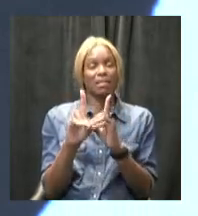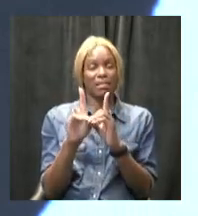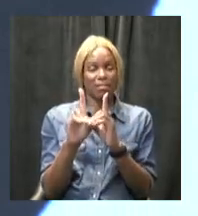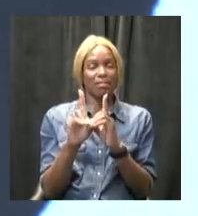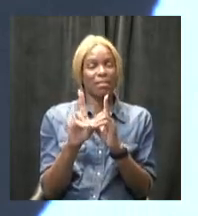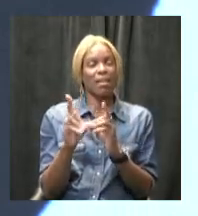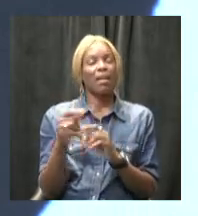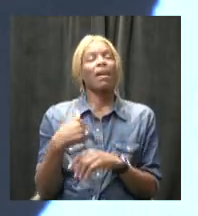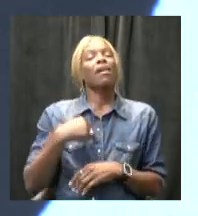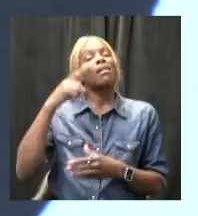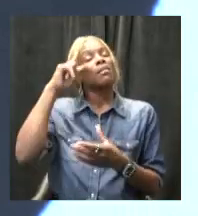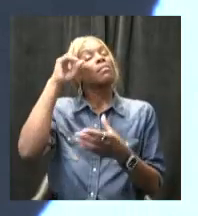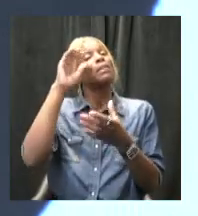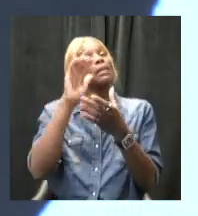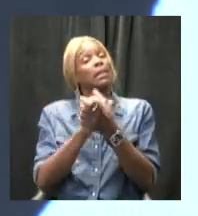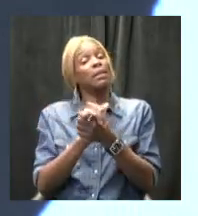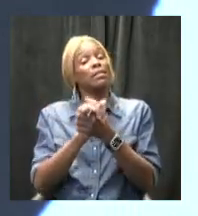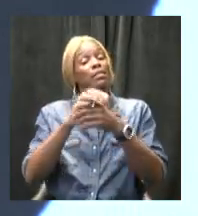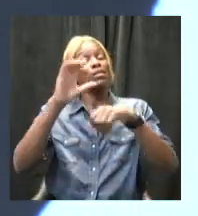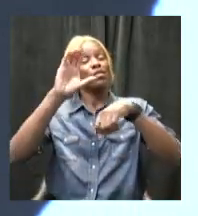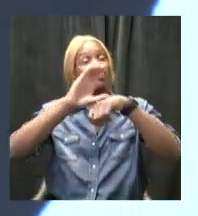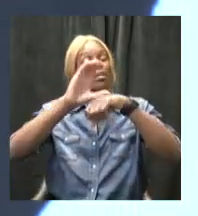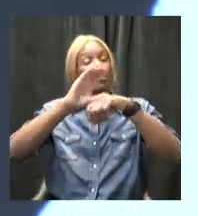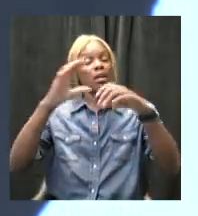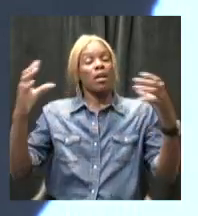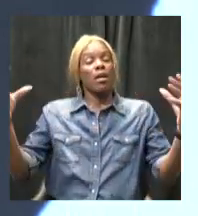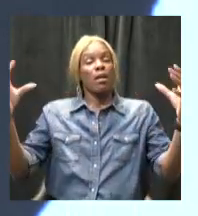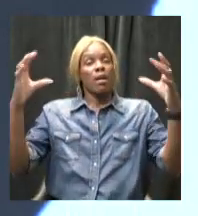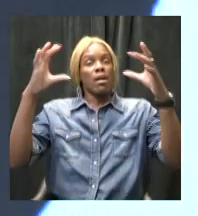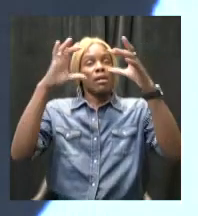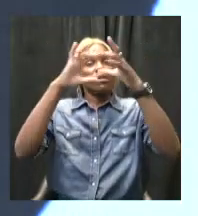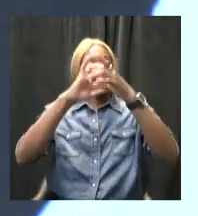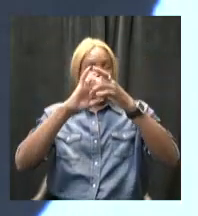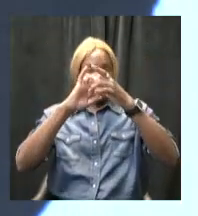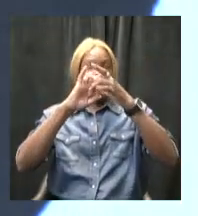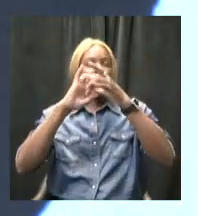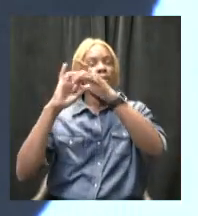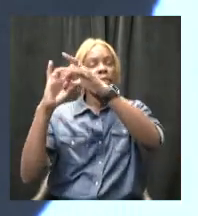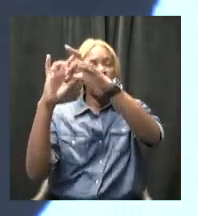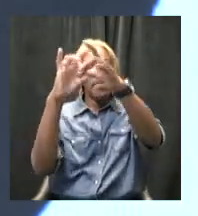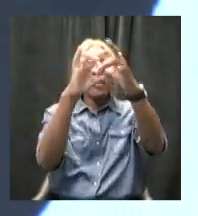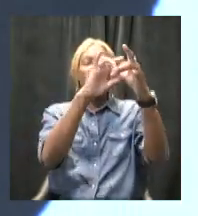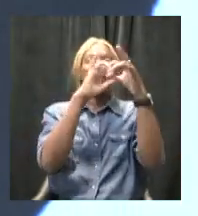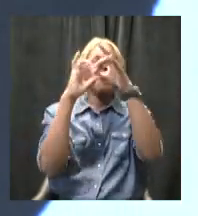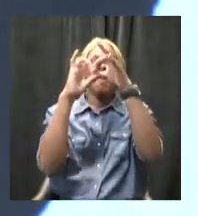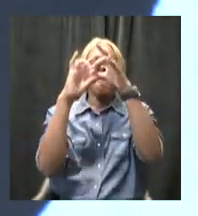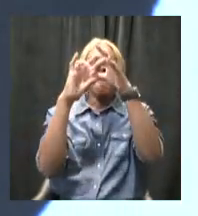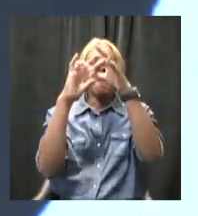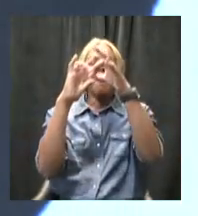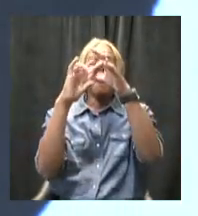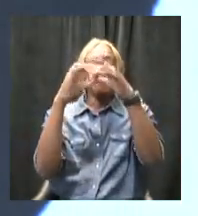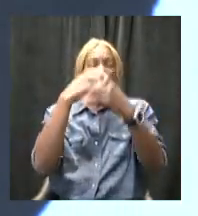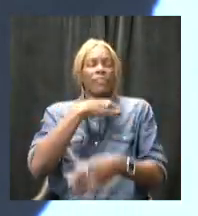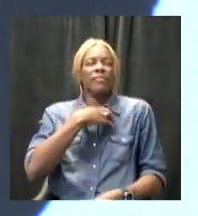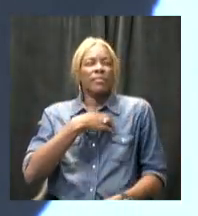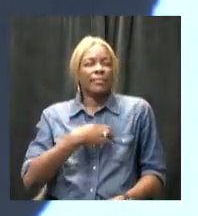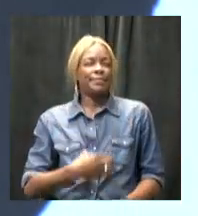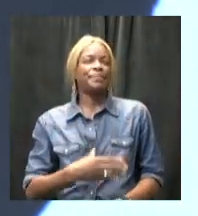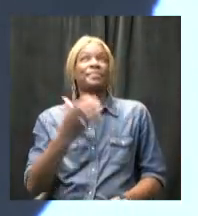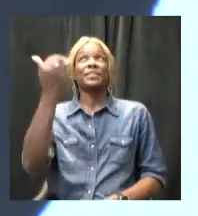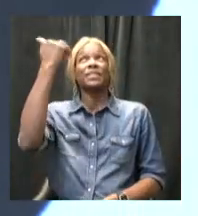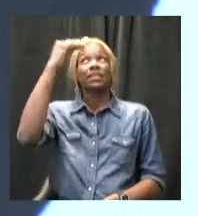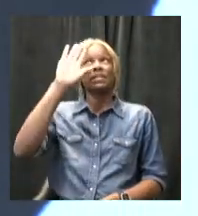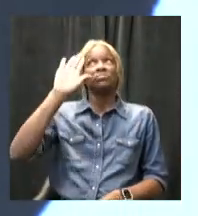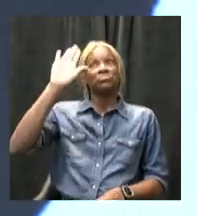just believe when the church gets unified, when the church starts seeking the word of God, when the church is generous